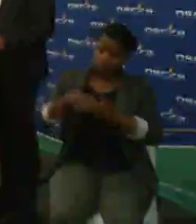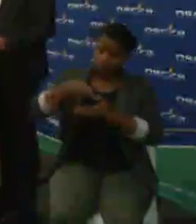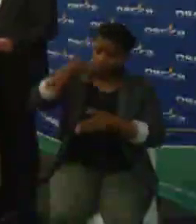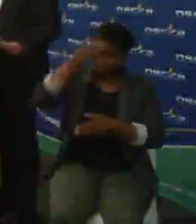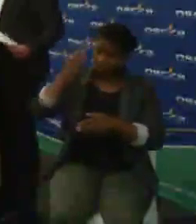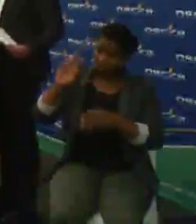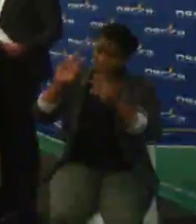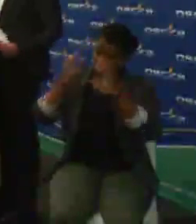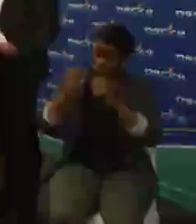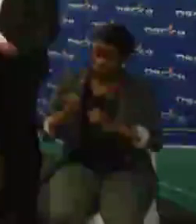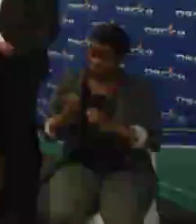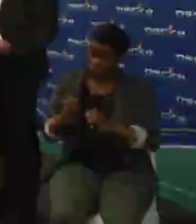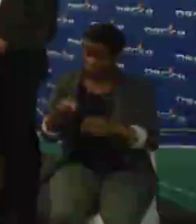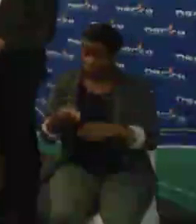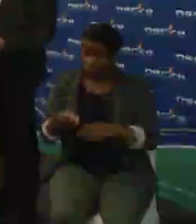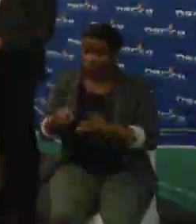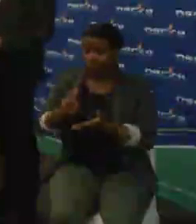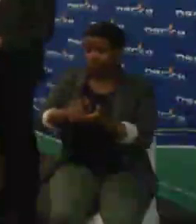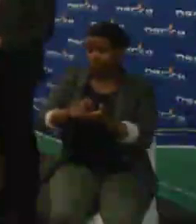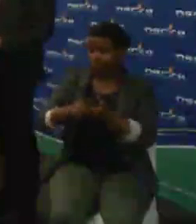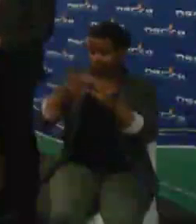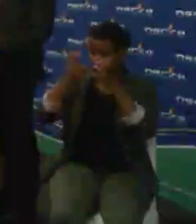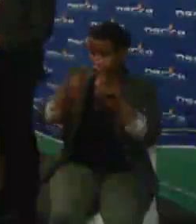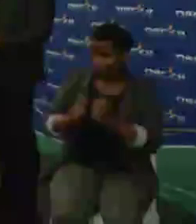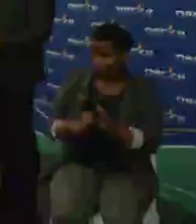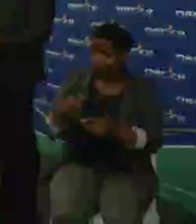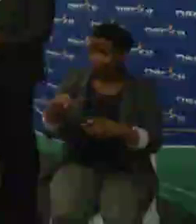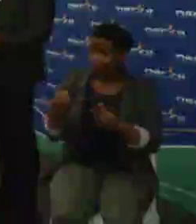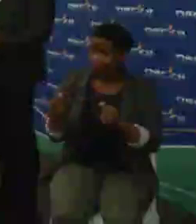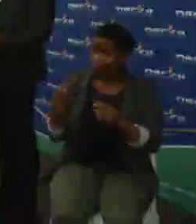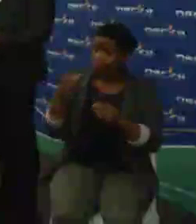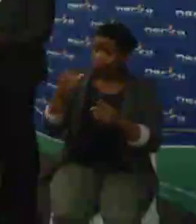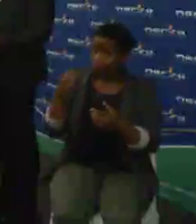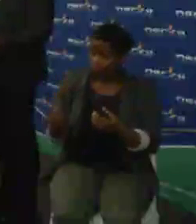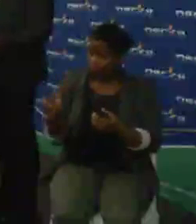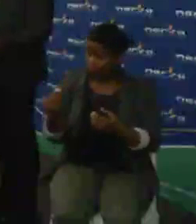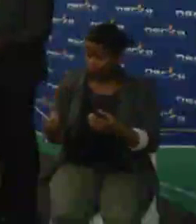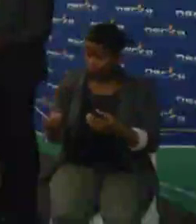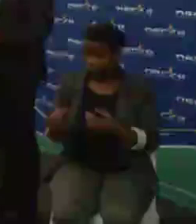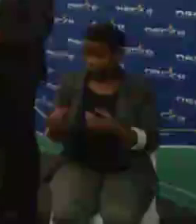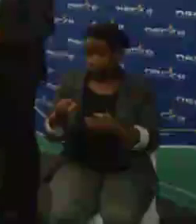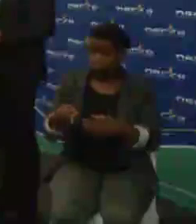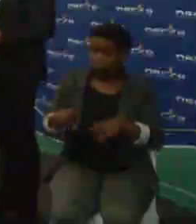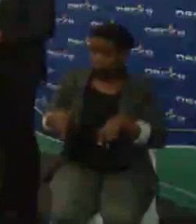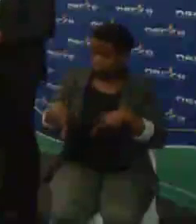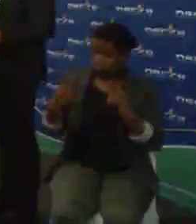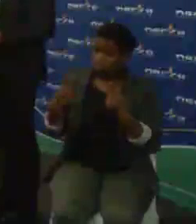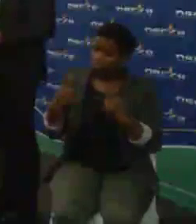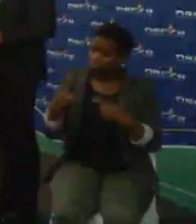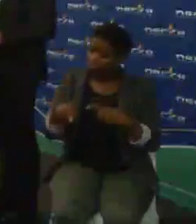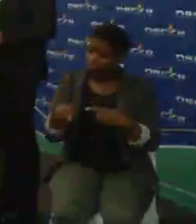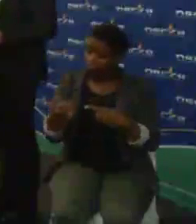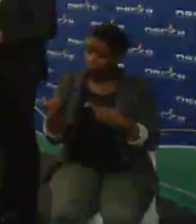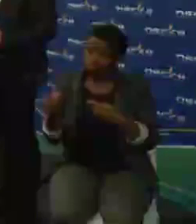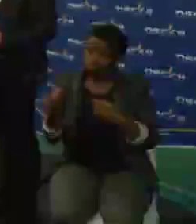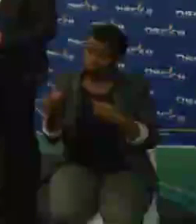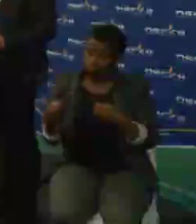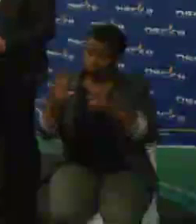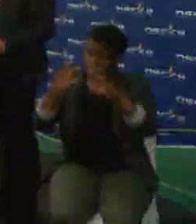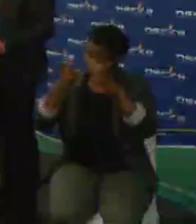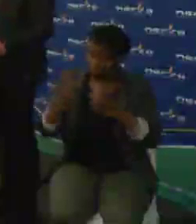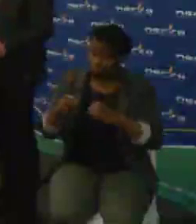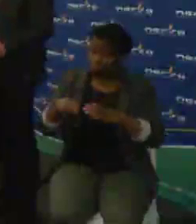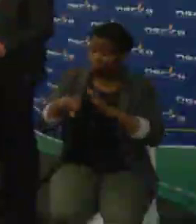intensifying. Whereas the total demand for electricity indeed does exist, it can no longer be assumed that the demand is solely for